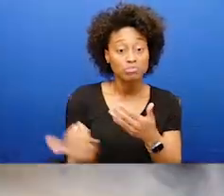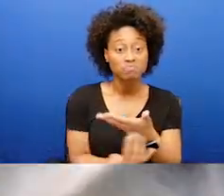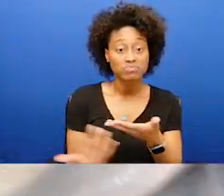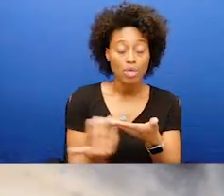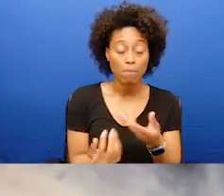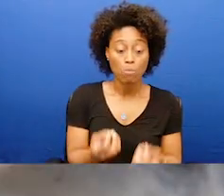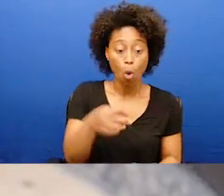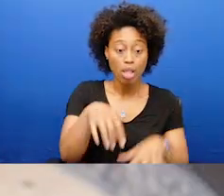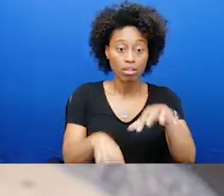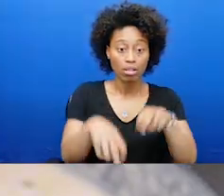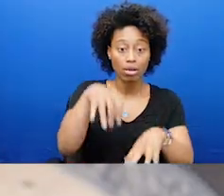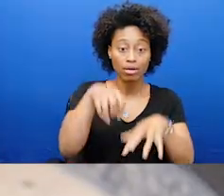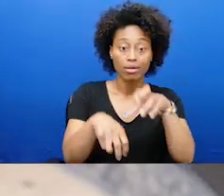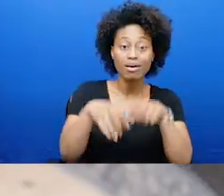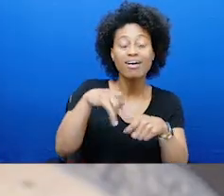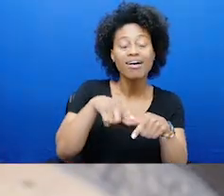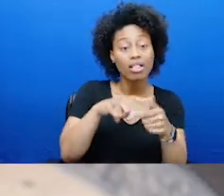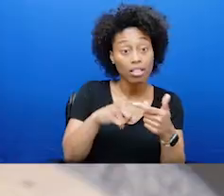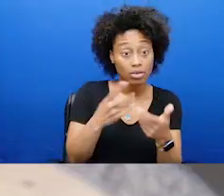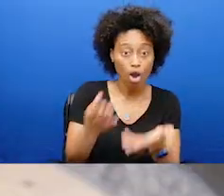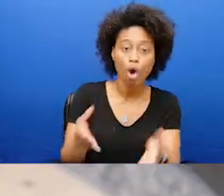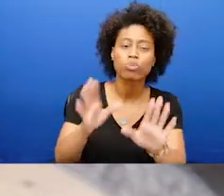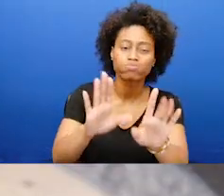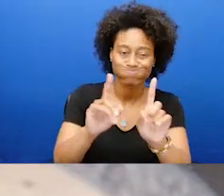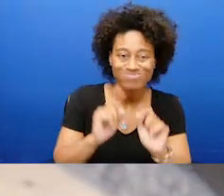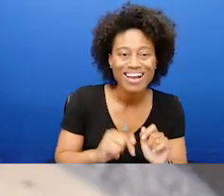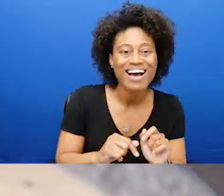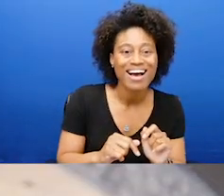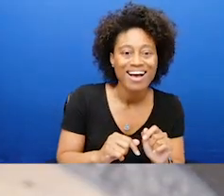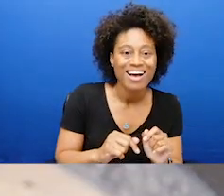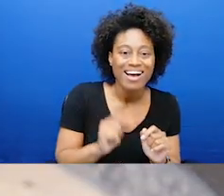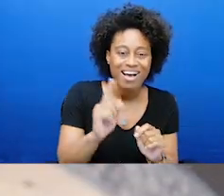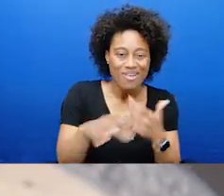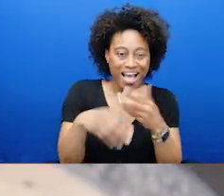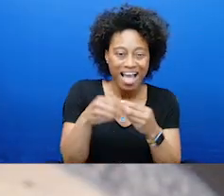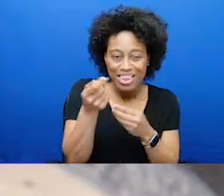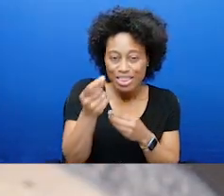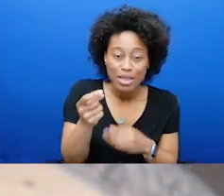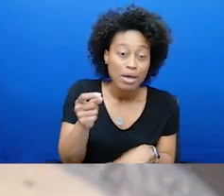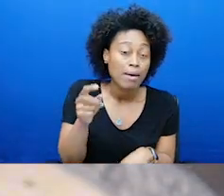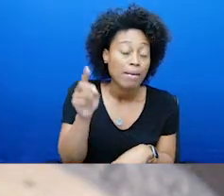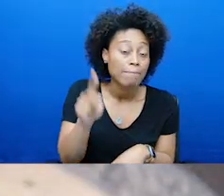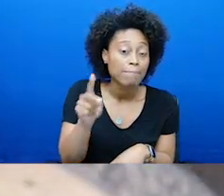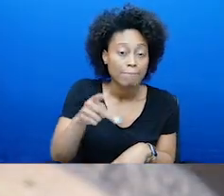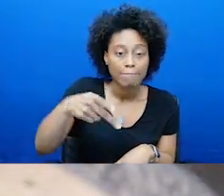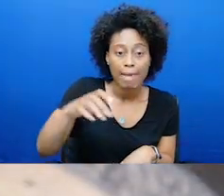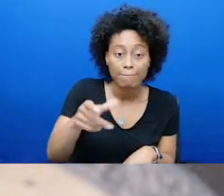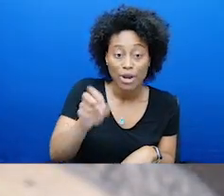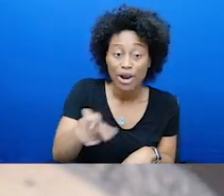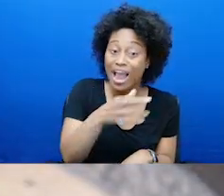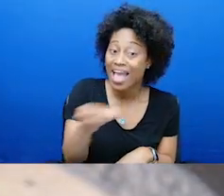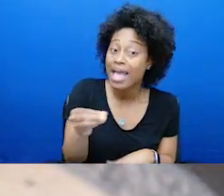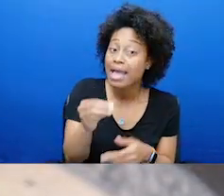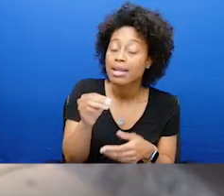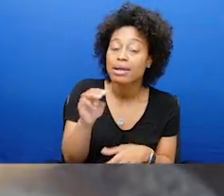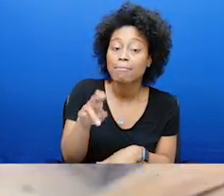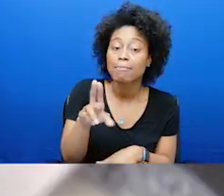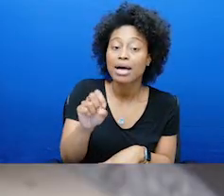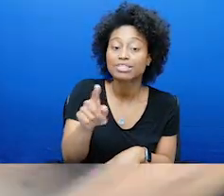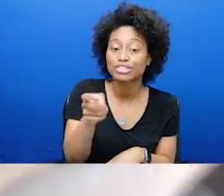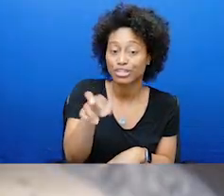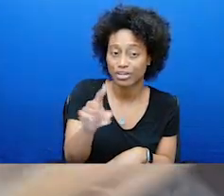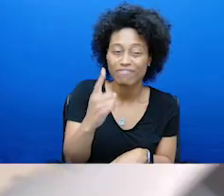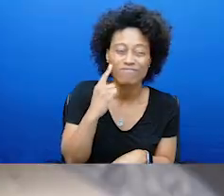We want to bring this to a boil, and once it starts boiling, here I was also adding some pepper